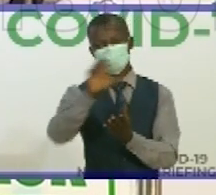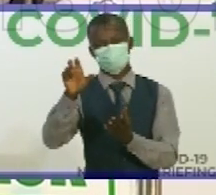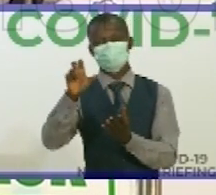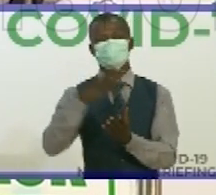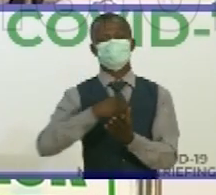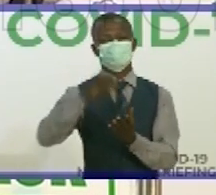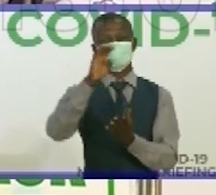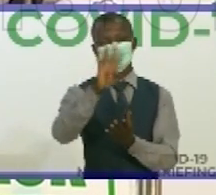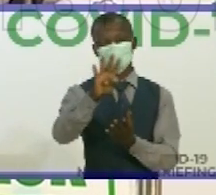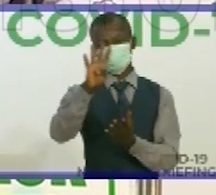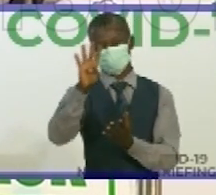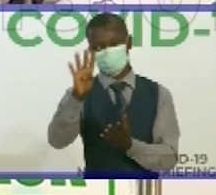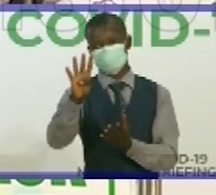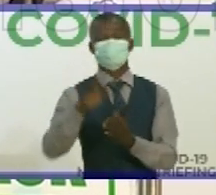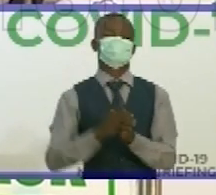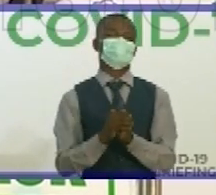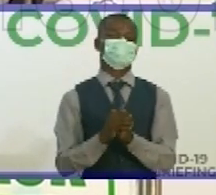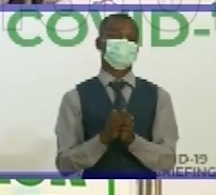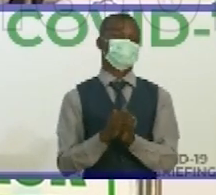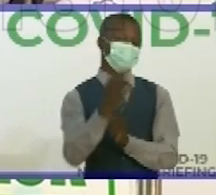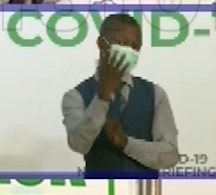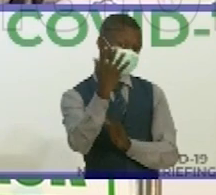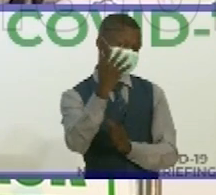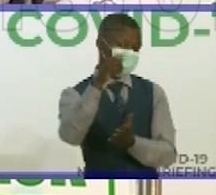38,344, of which